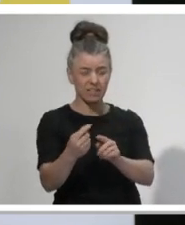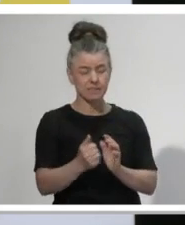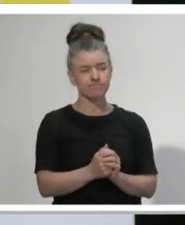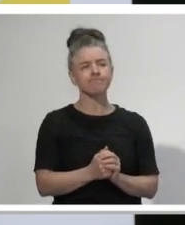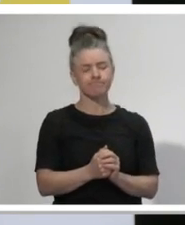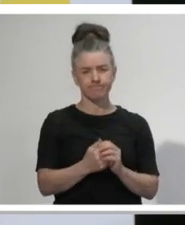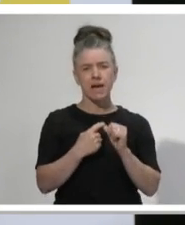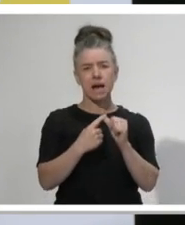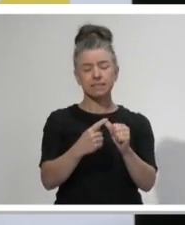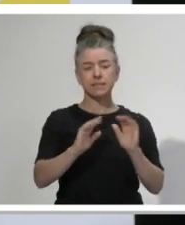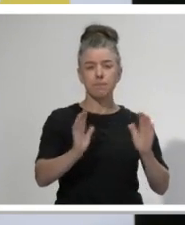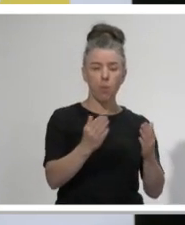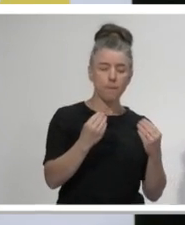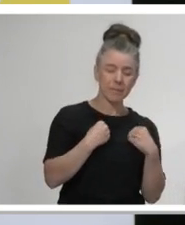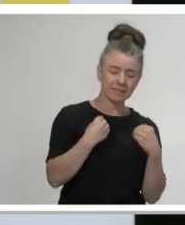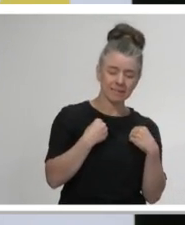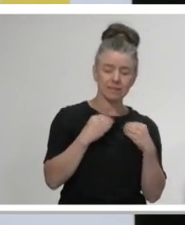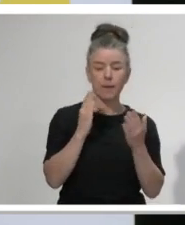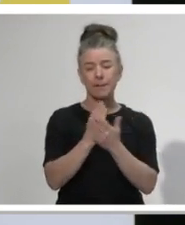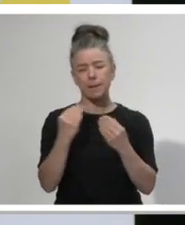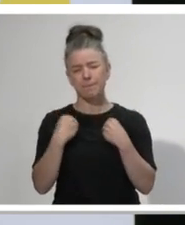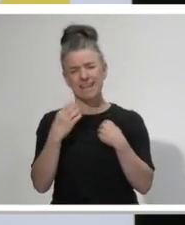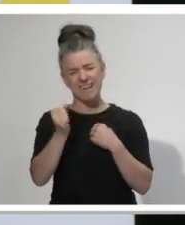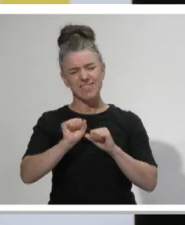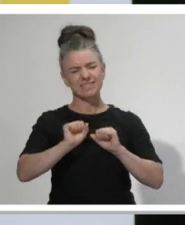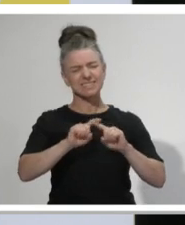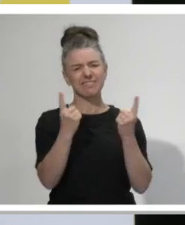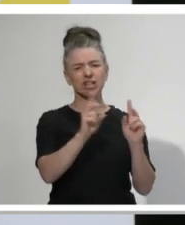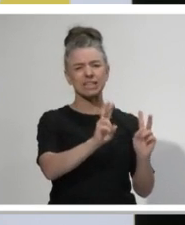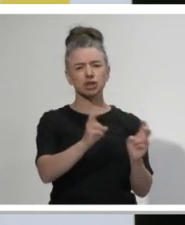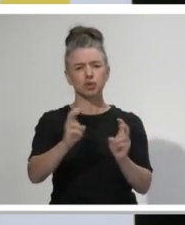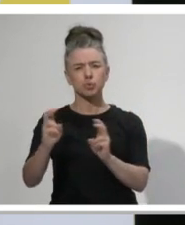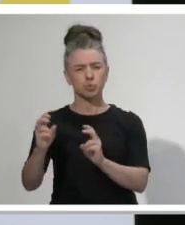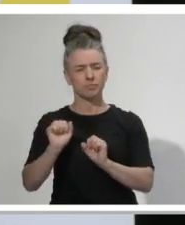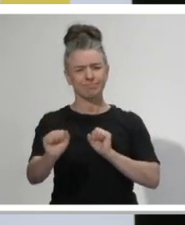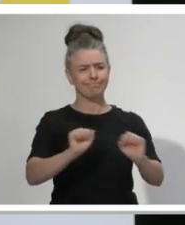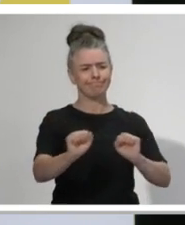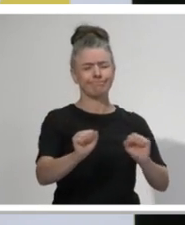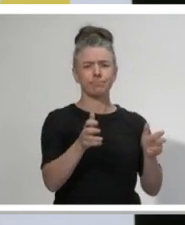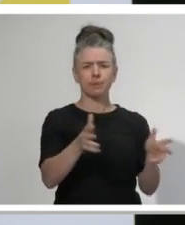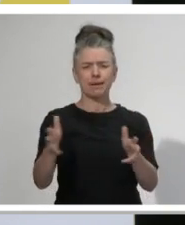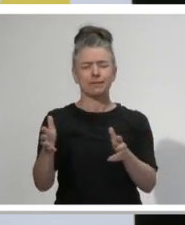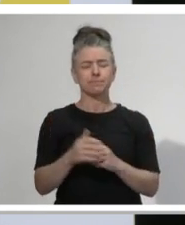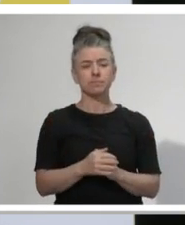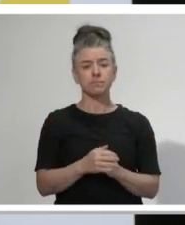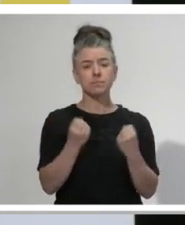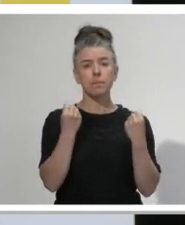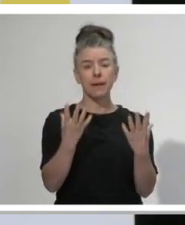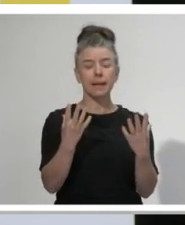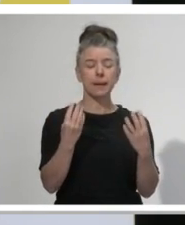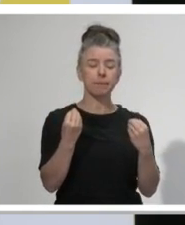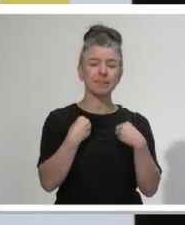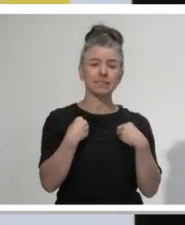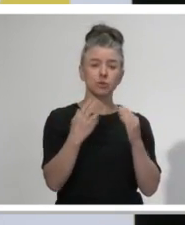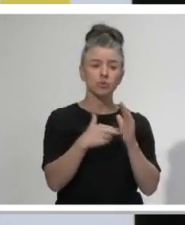in particular, there are quite specific issues. I mean, many of the small businesses in New Zealand are actually based upon individuals.